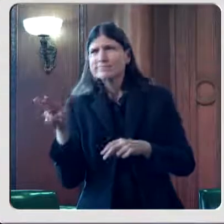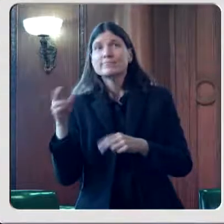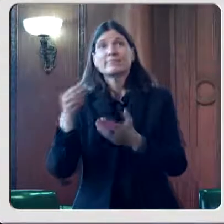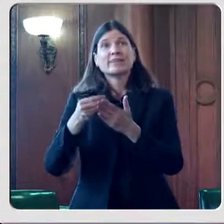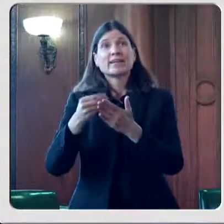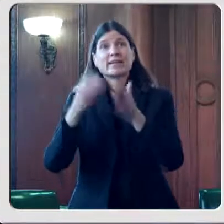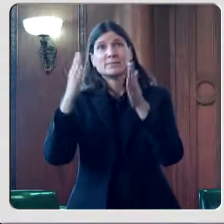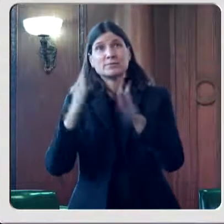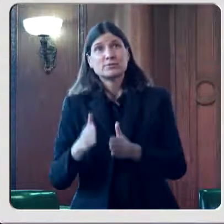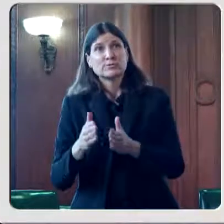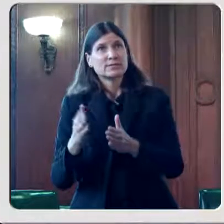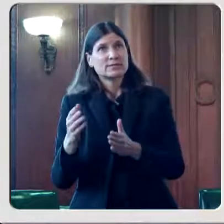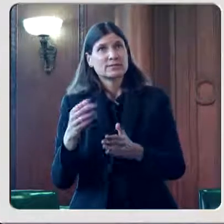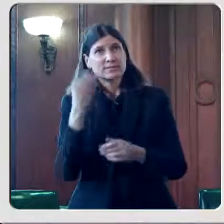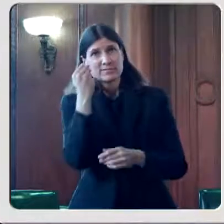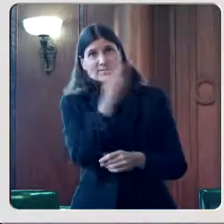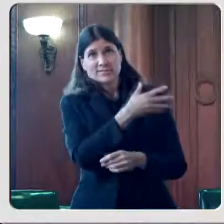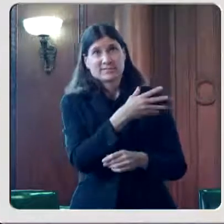$30 million mark